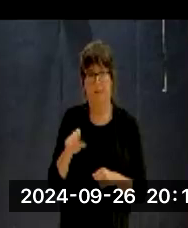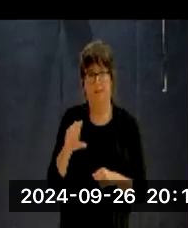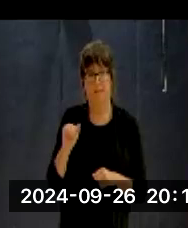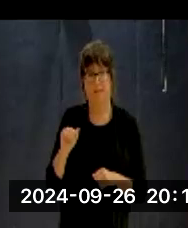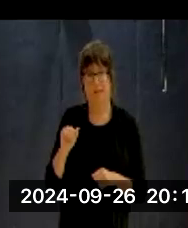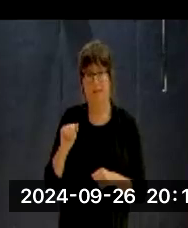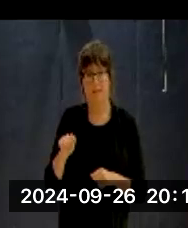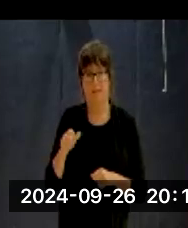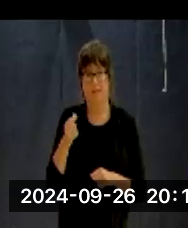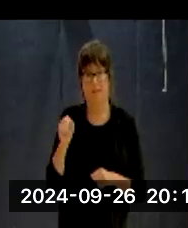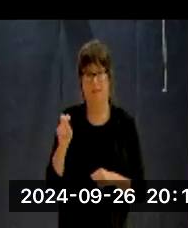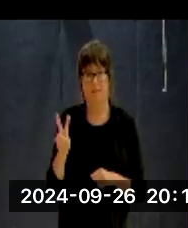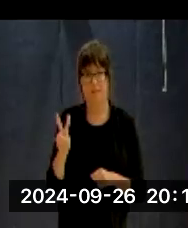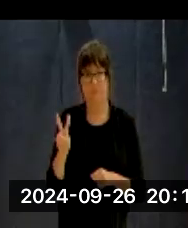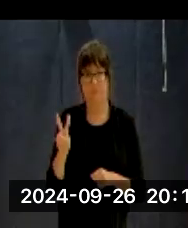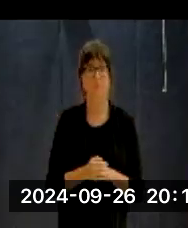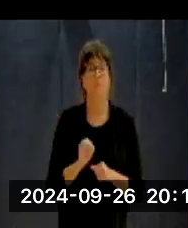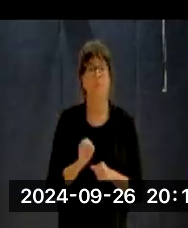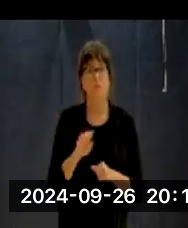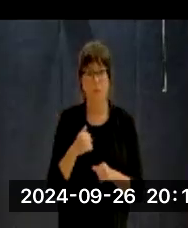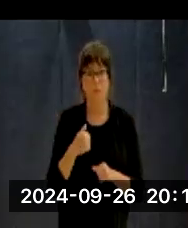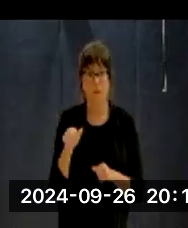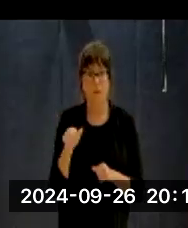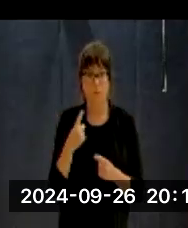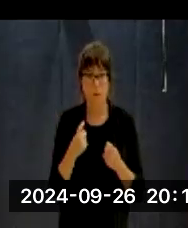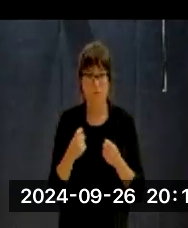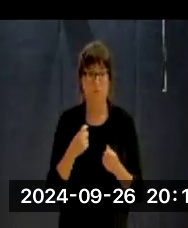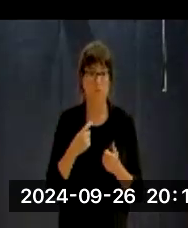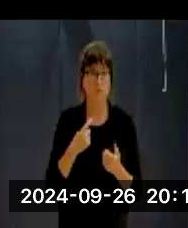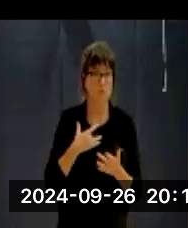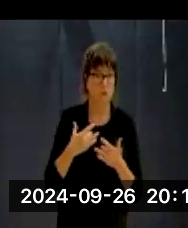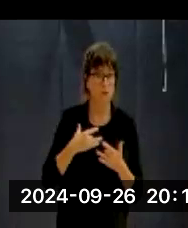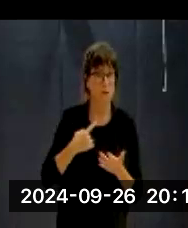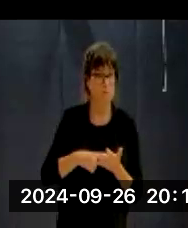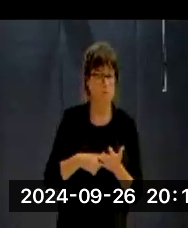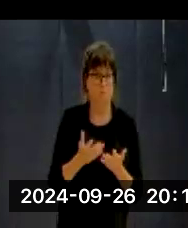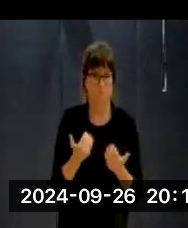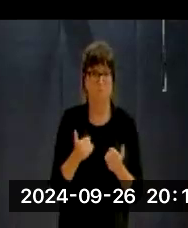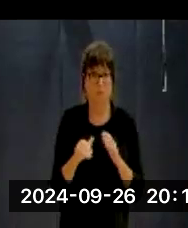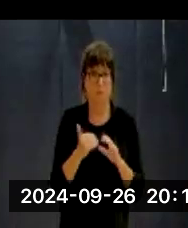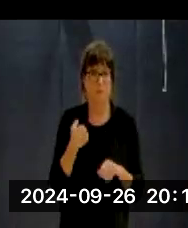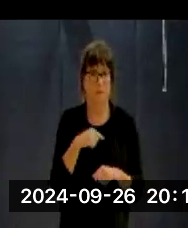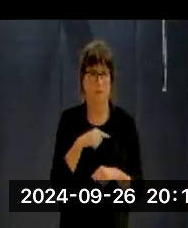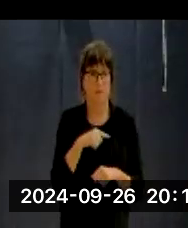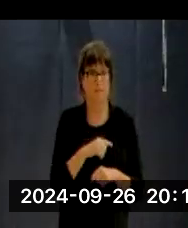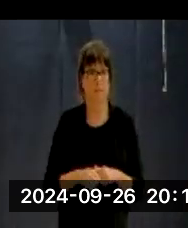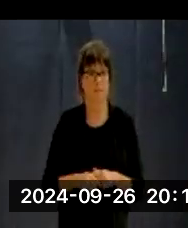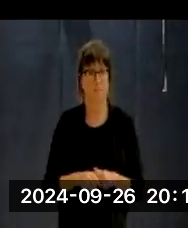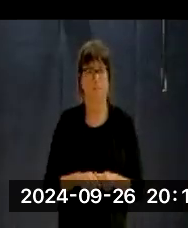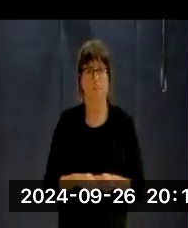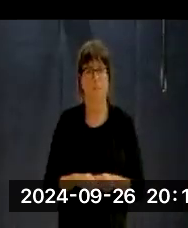csh@calcivilrights.ca.gov. So if you do have other questions or concerns, please email us. I'm going to